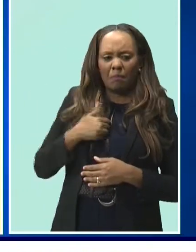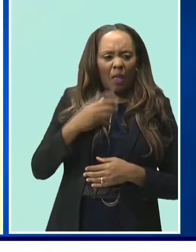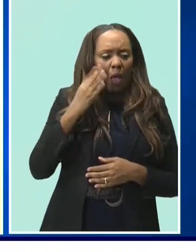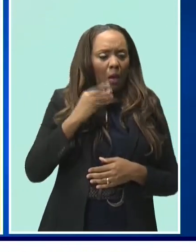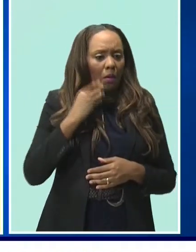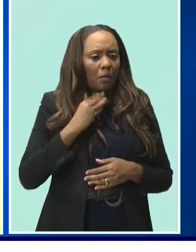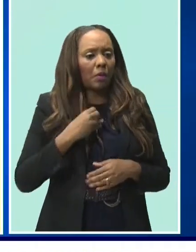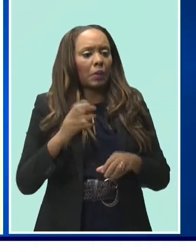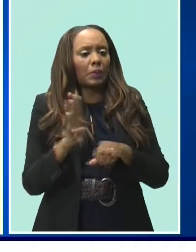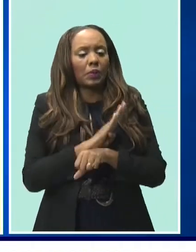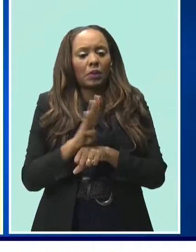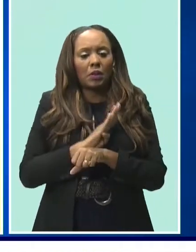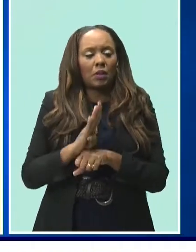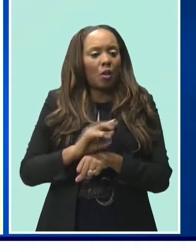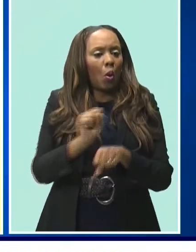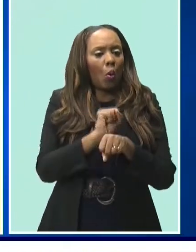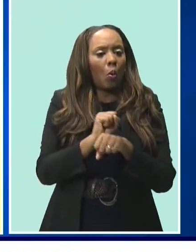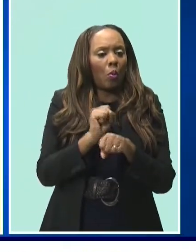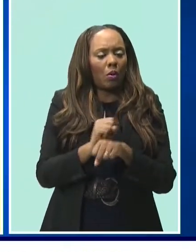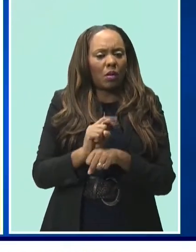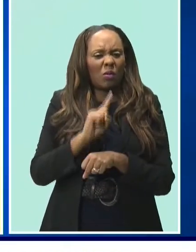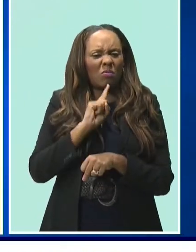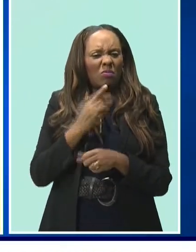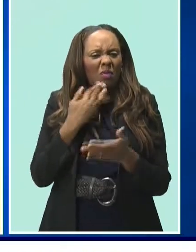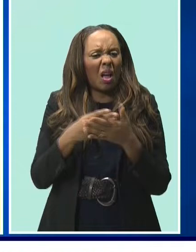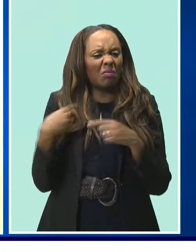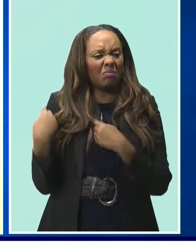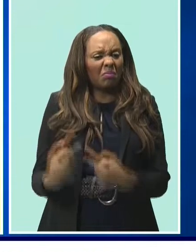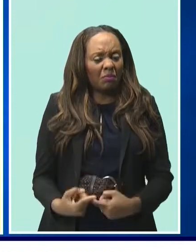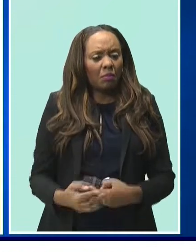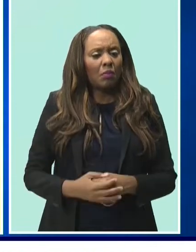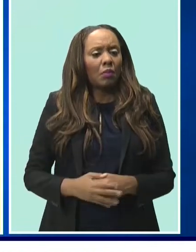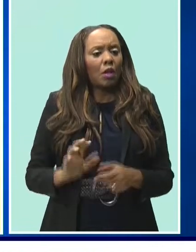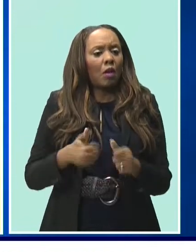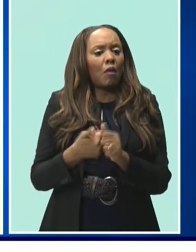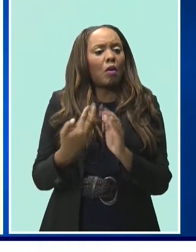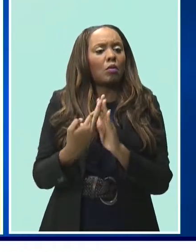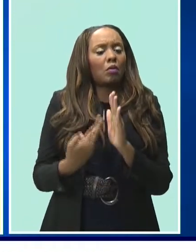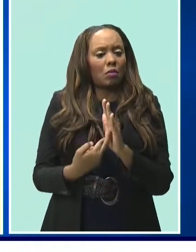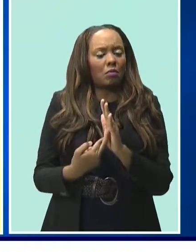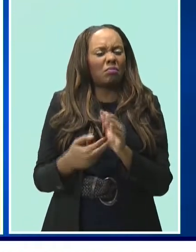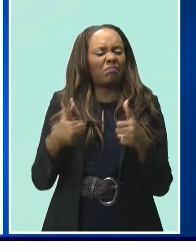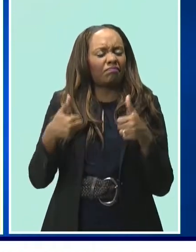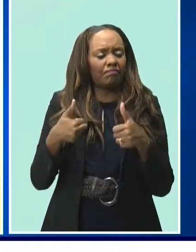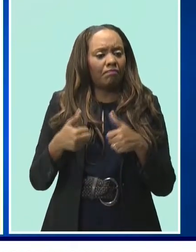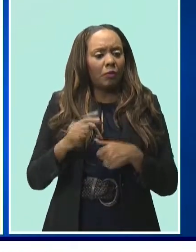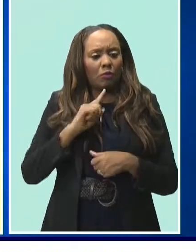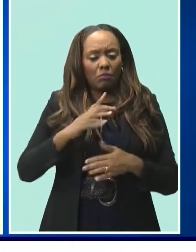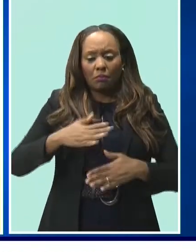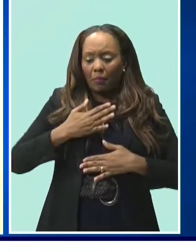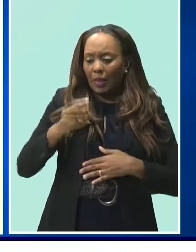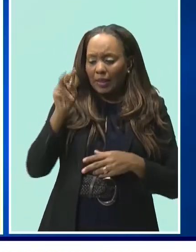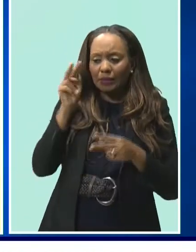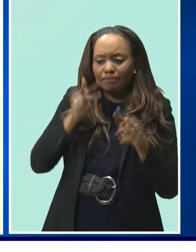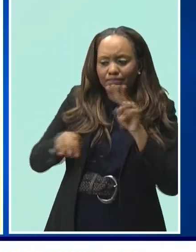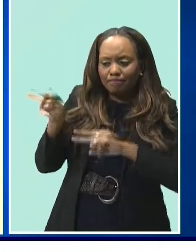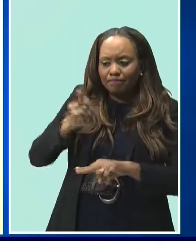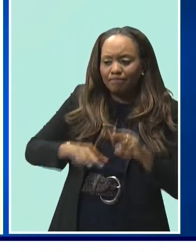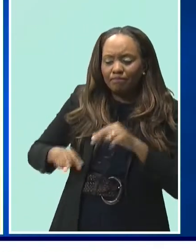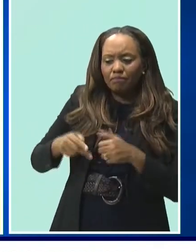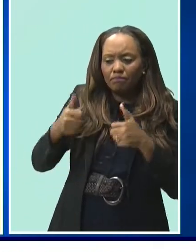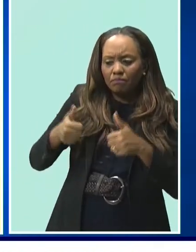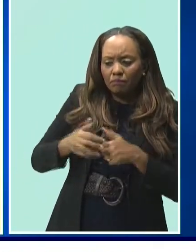using it quite well. They're following a lot of them are following protocols very well. We are happy to see that. A lot